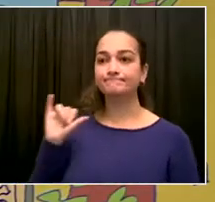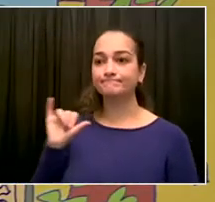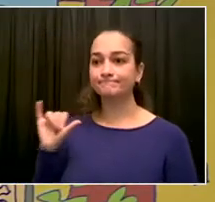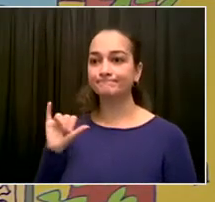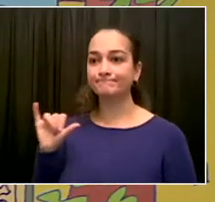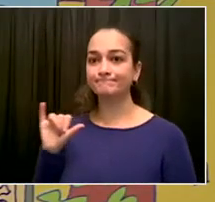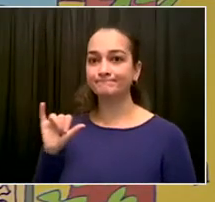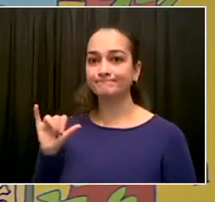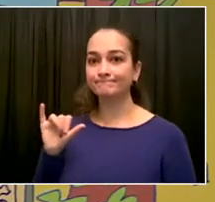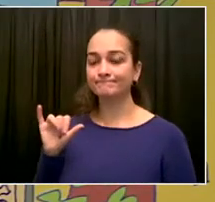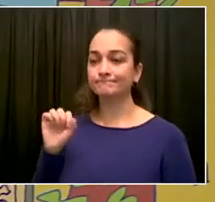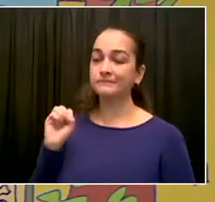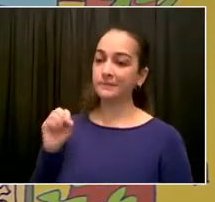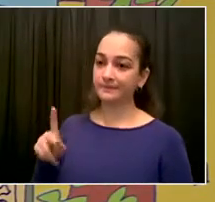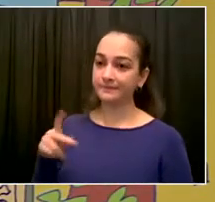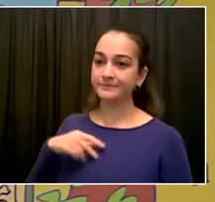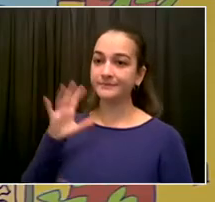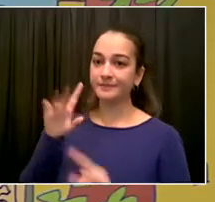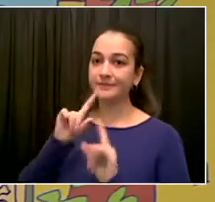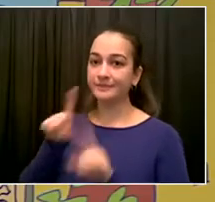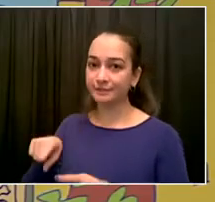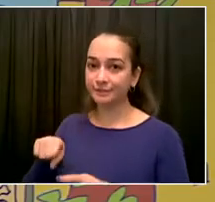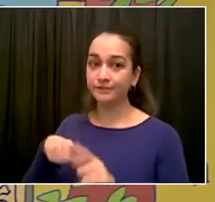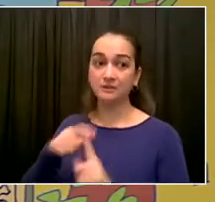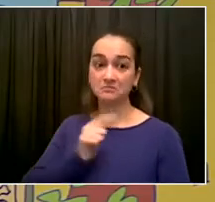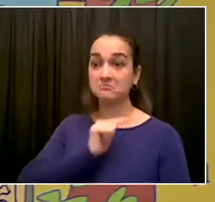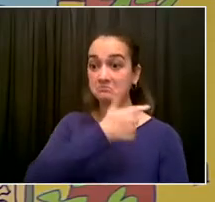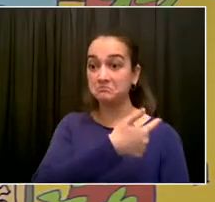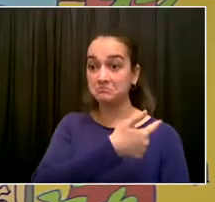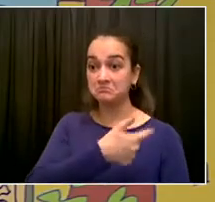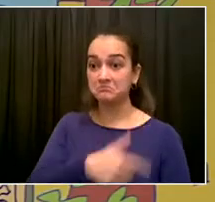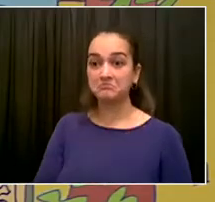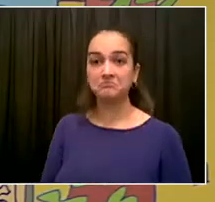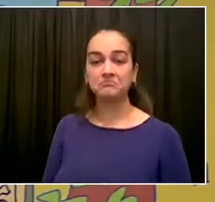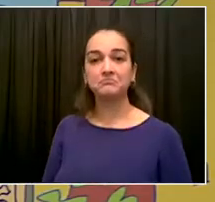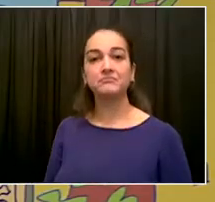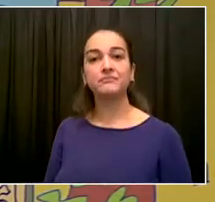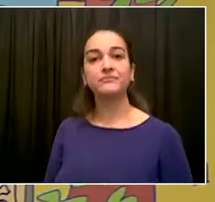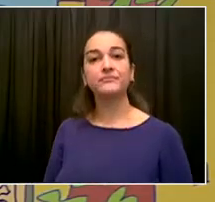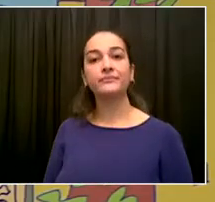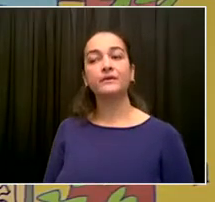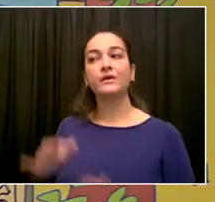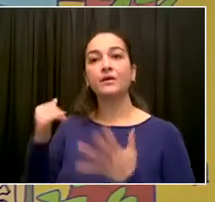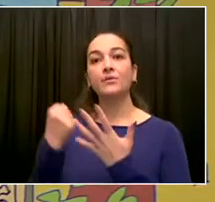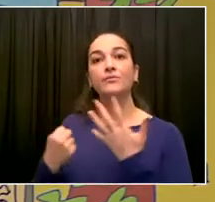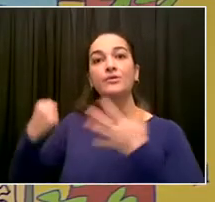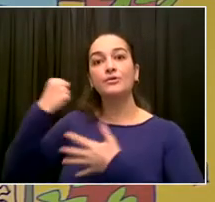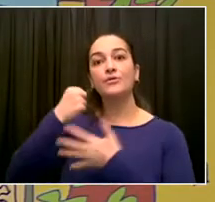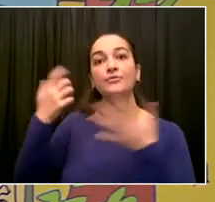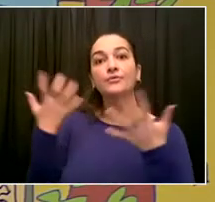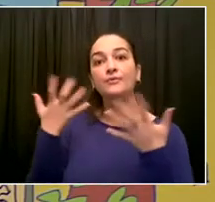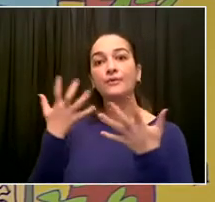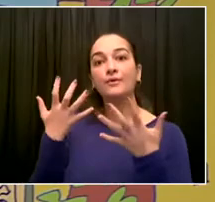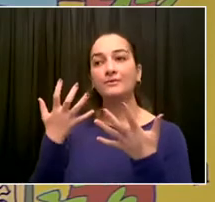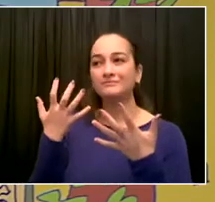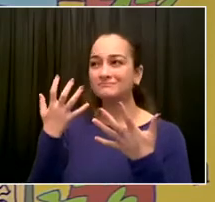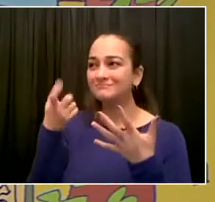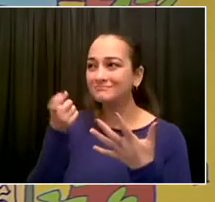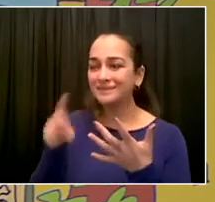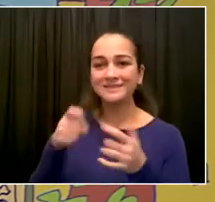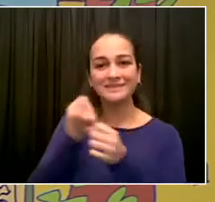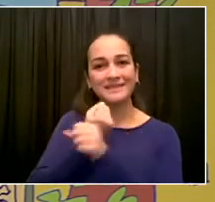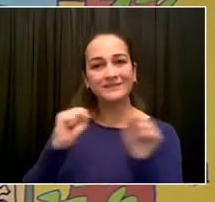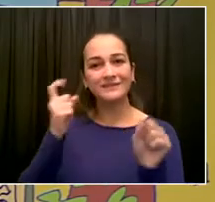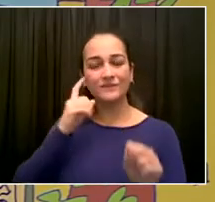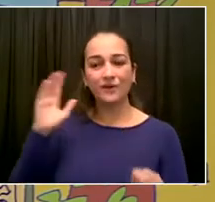kids are safe. I want to make sure the whole school community, the adults included, are safe, unquestionably. And I think school safety agents are a crucial piece of the